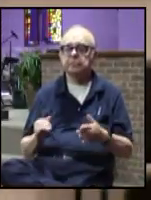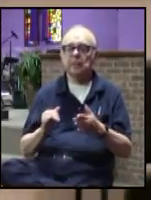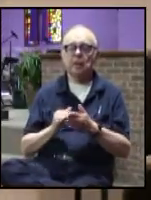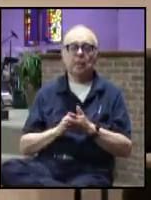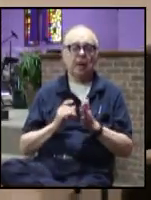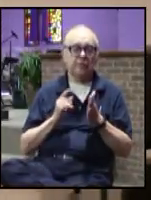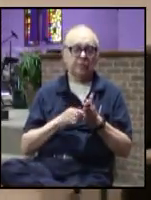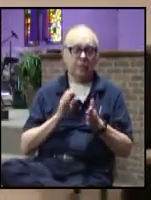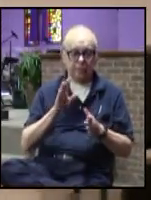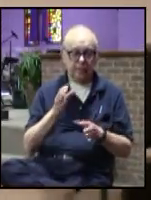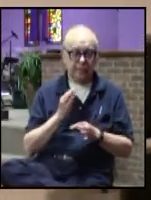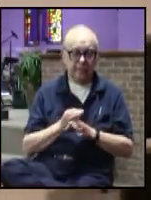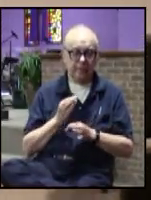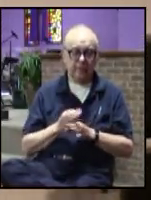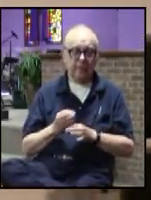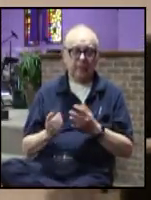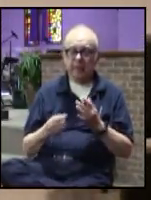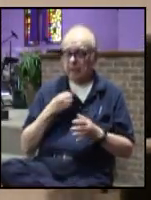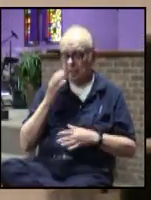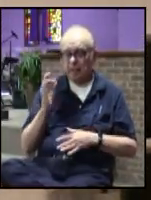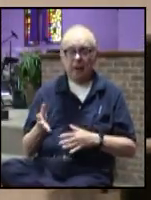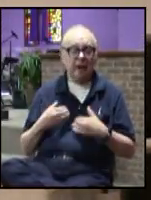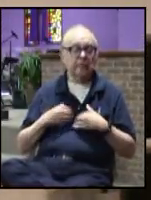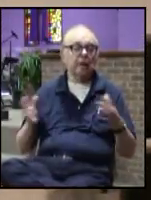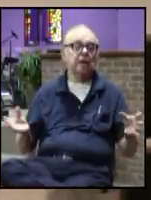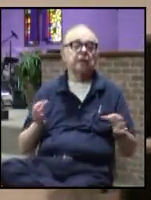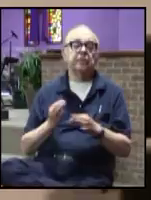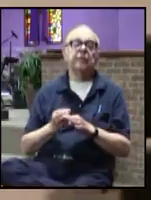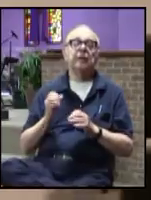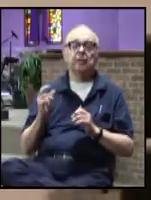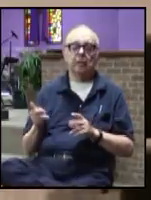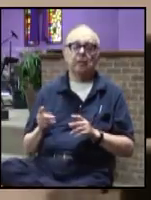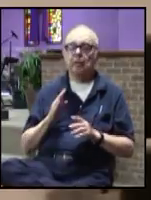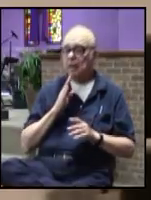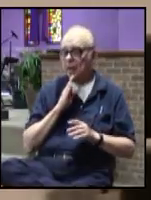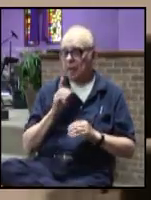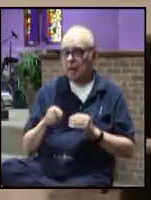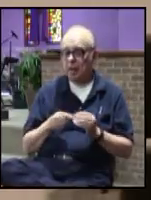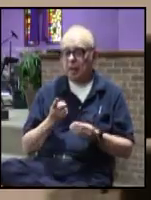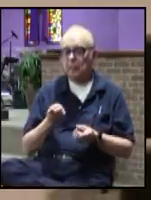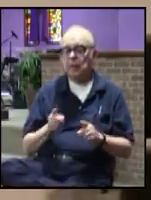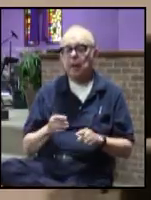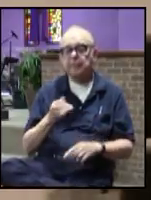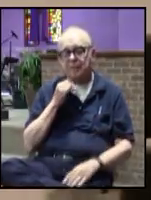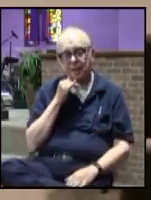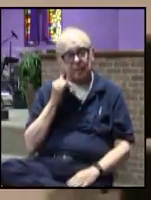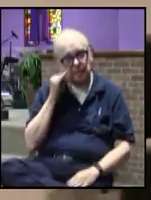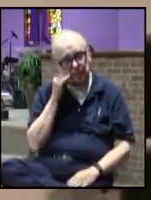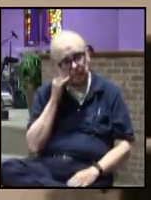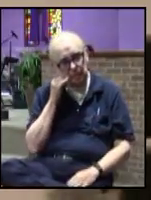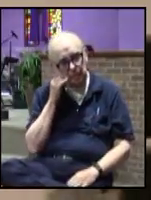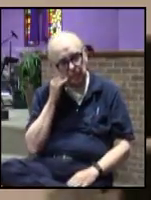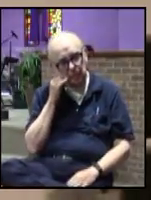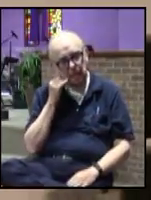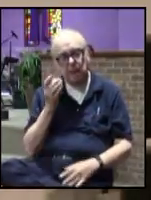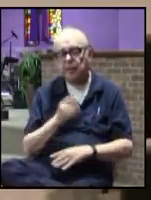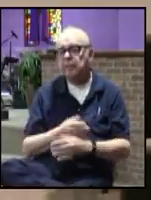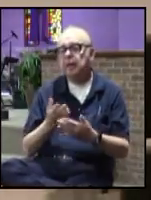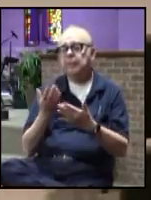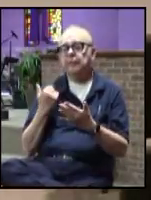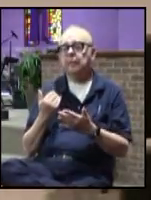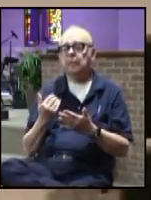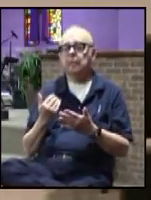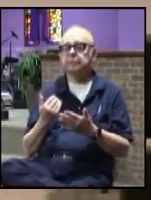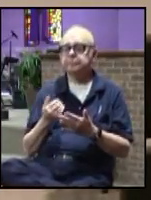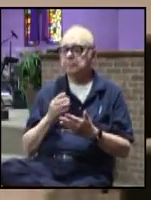That shows your faith. You may say, Pastor, I got lots of faith, okay? Let's talk about what happened yesterday. Let's talk about the day